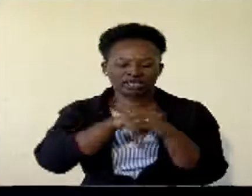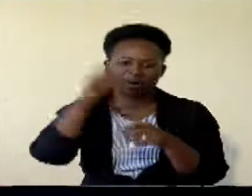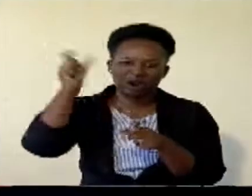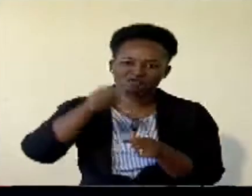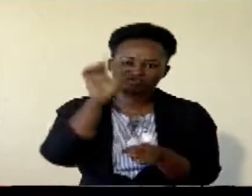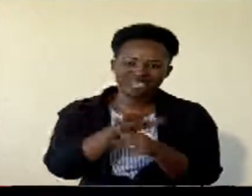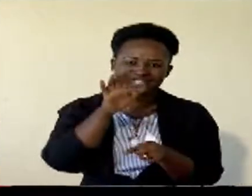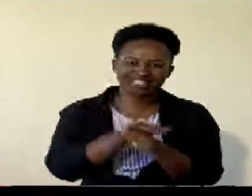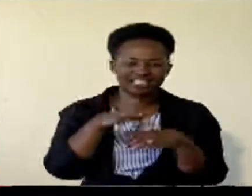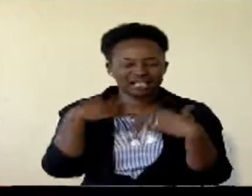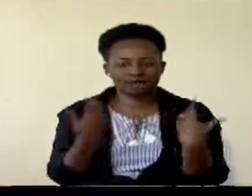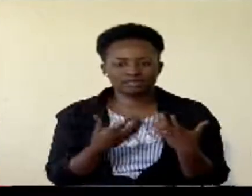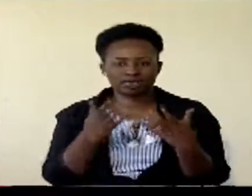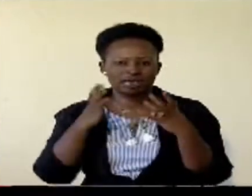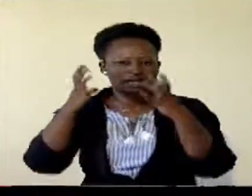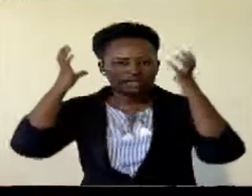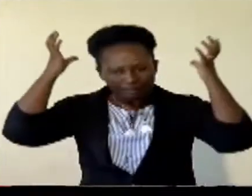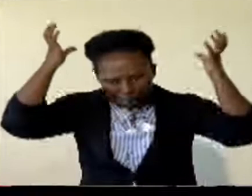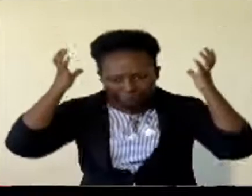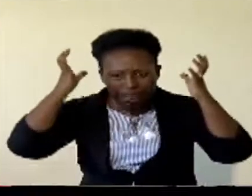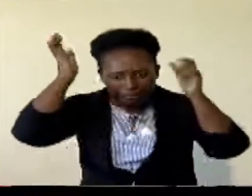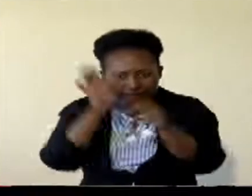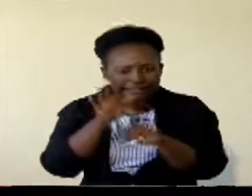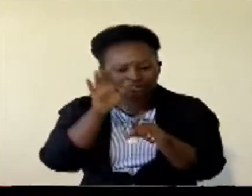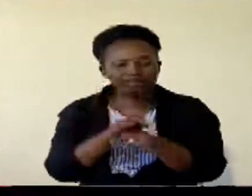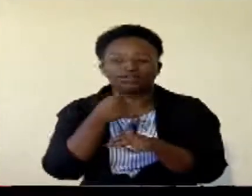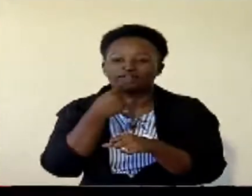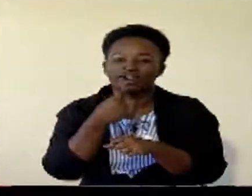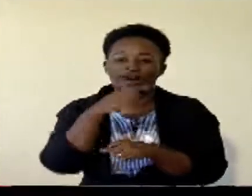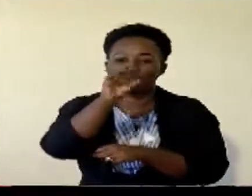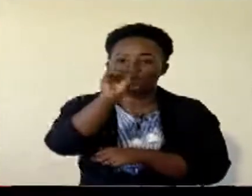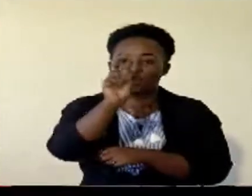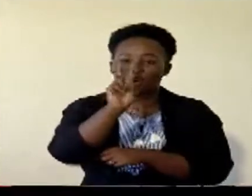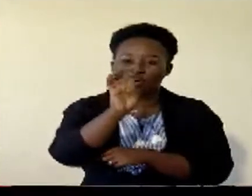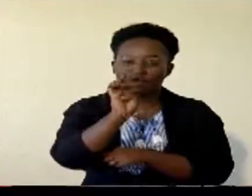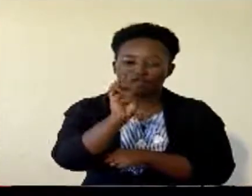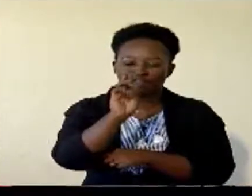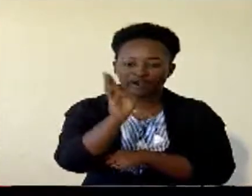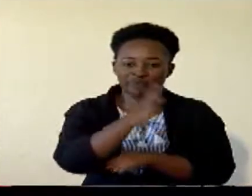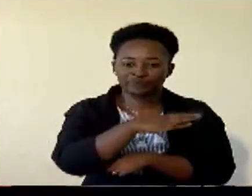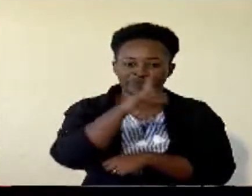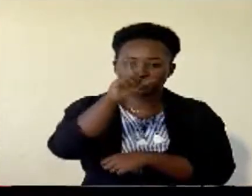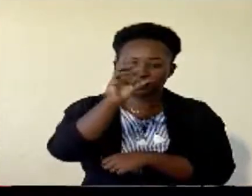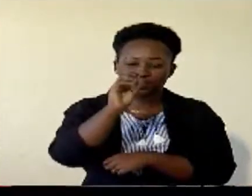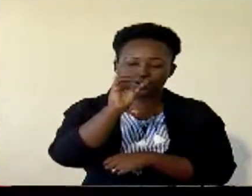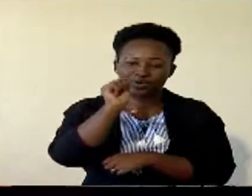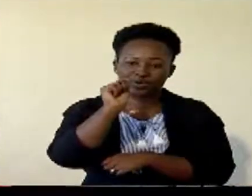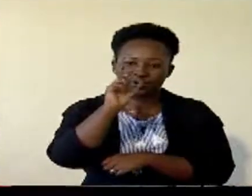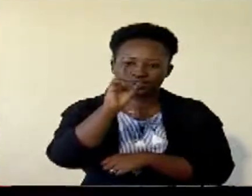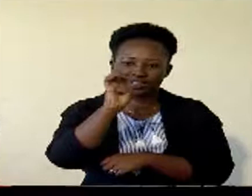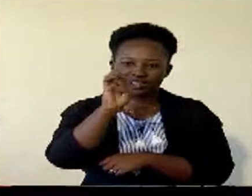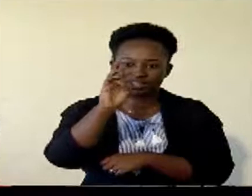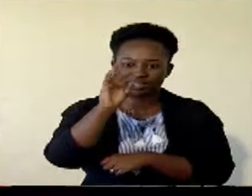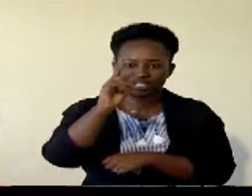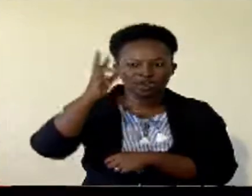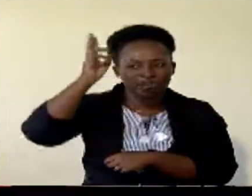more luggage than it is supposed to, then we say it is overloaded. If you remember last time, I showed you there was a car which had a truck